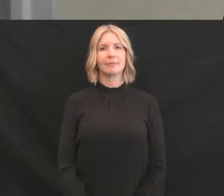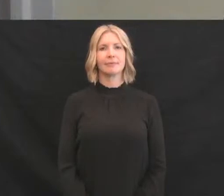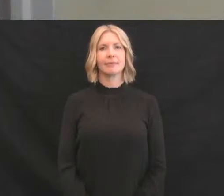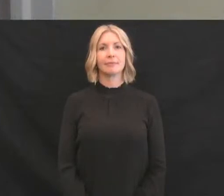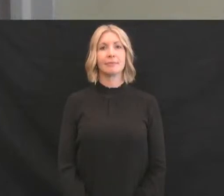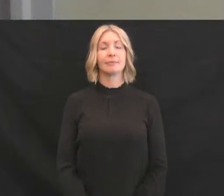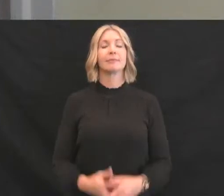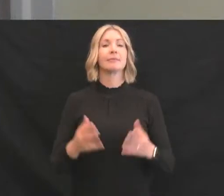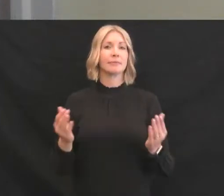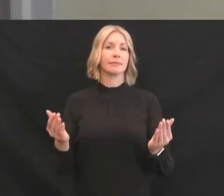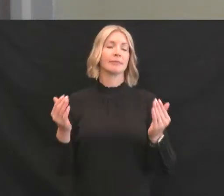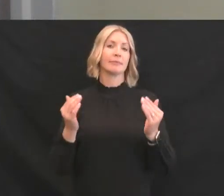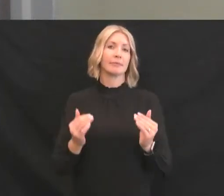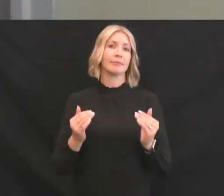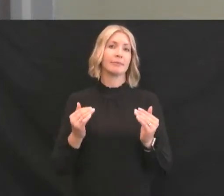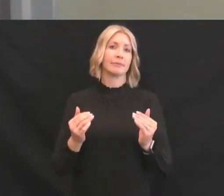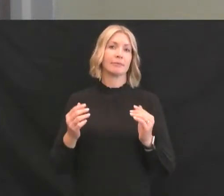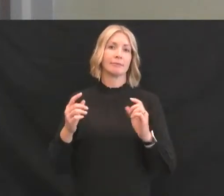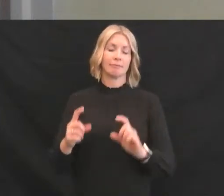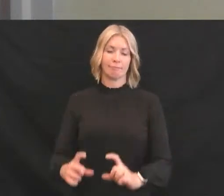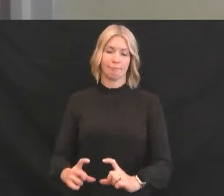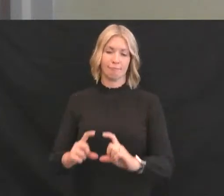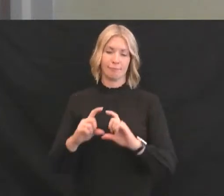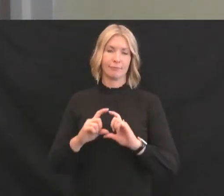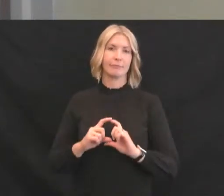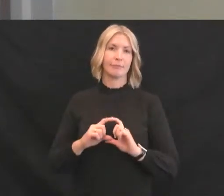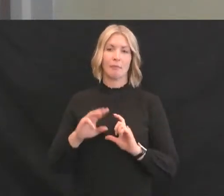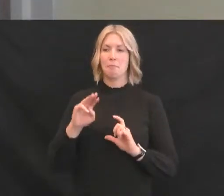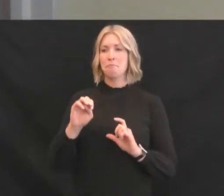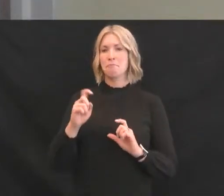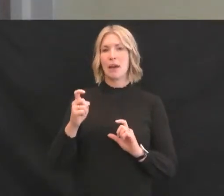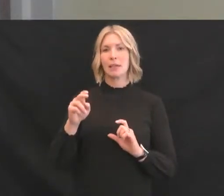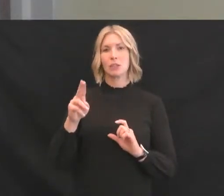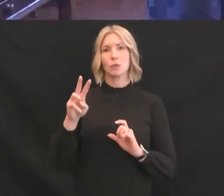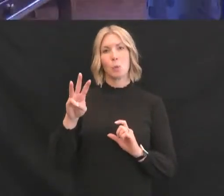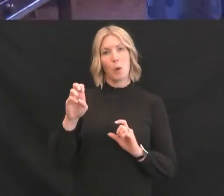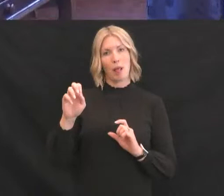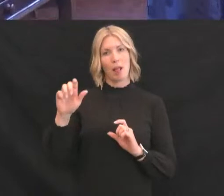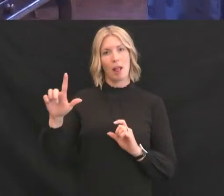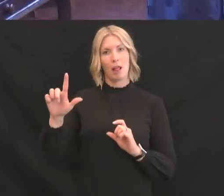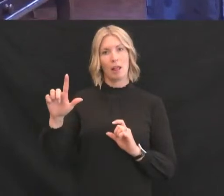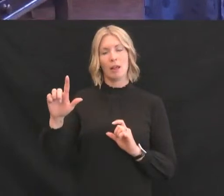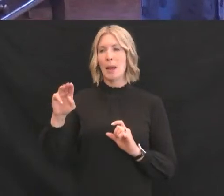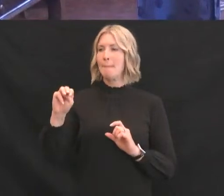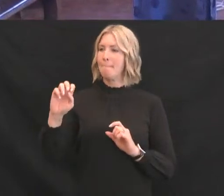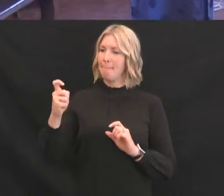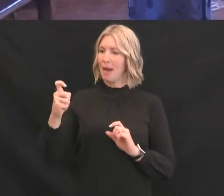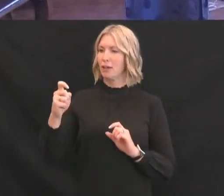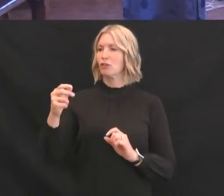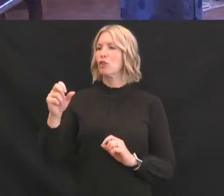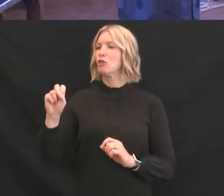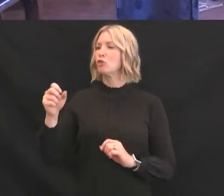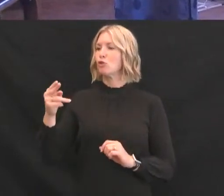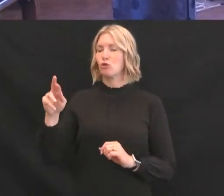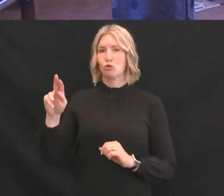To receive the Order of Newfoundland and Labrador, Maxwell Max Short.